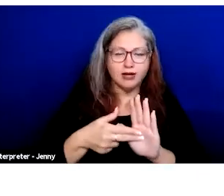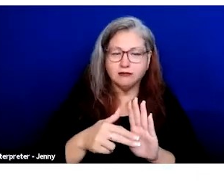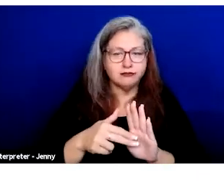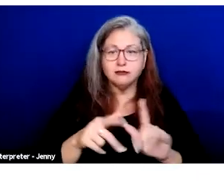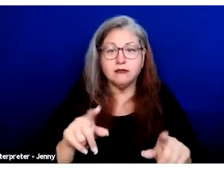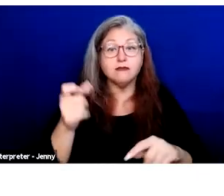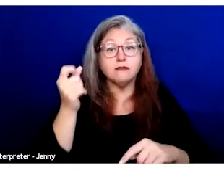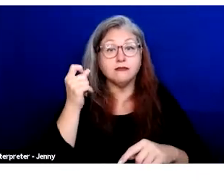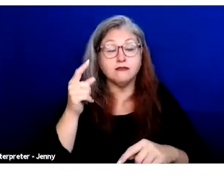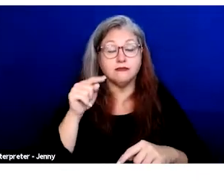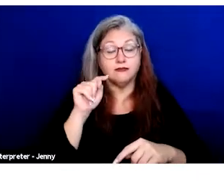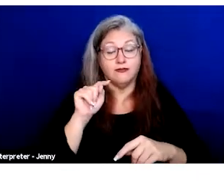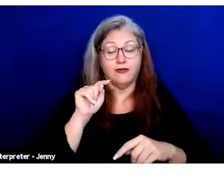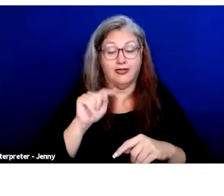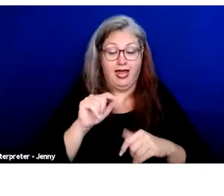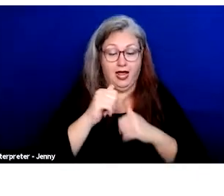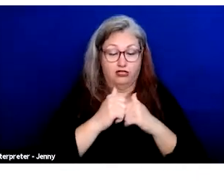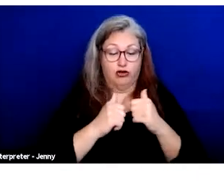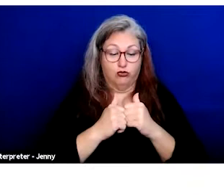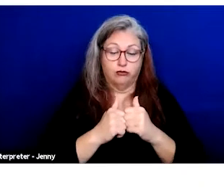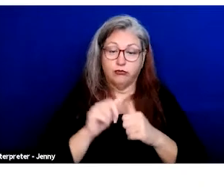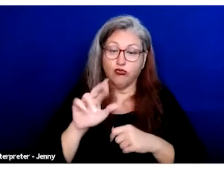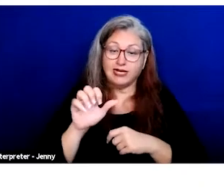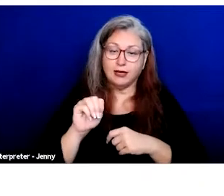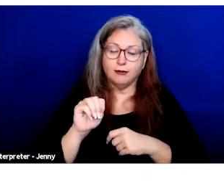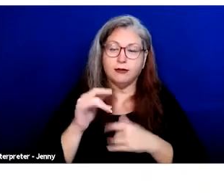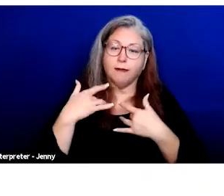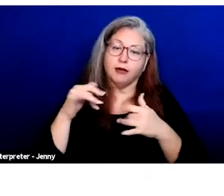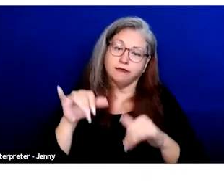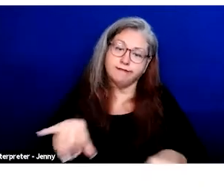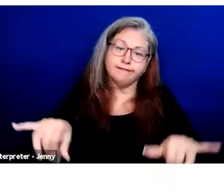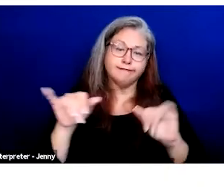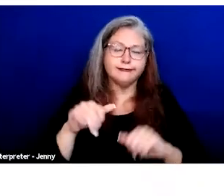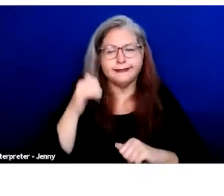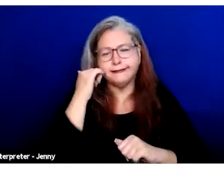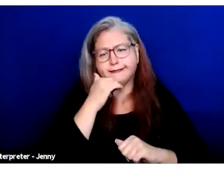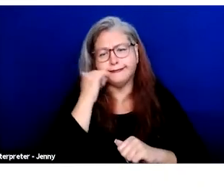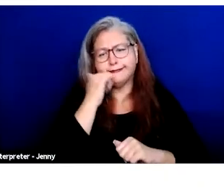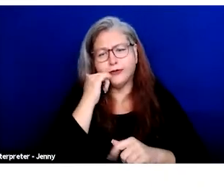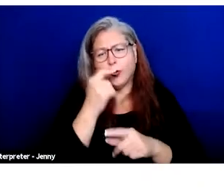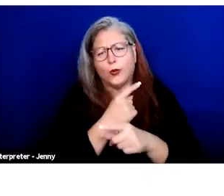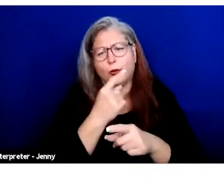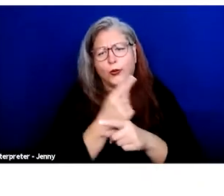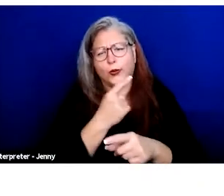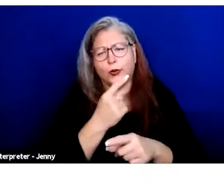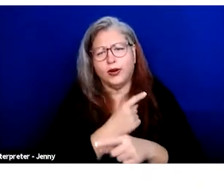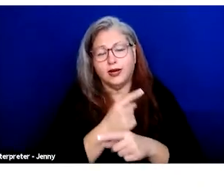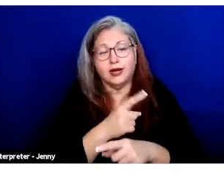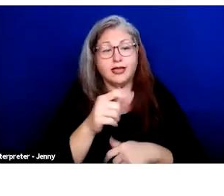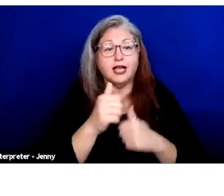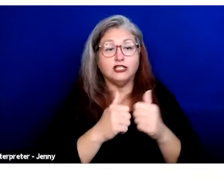Remember that this kind of structural racism is routine, mundane, and ordinary. It structures